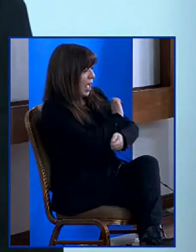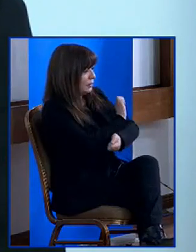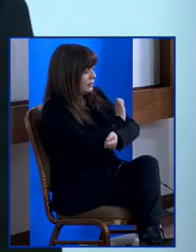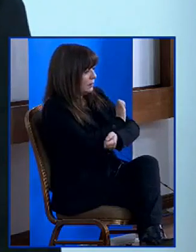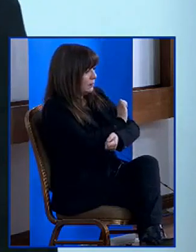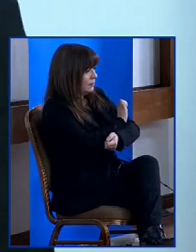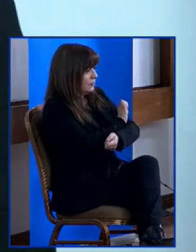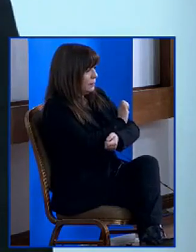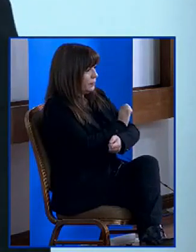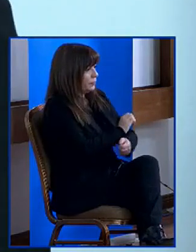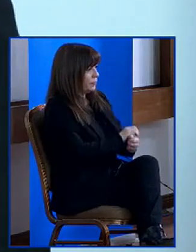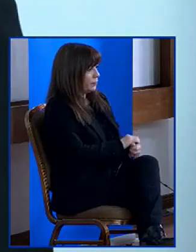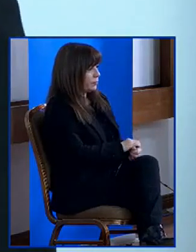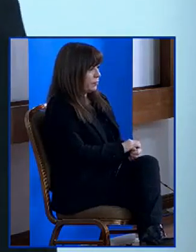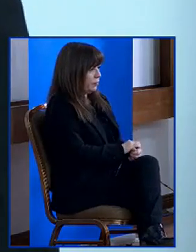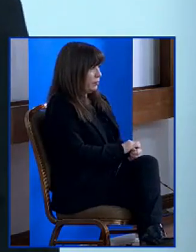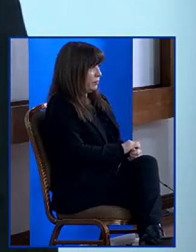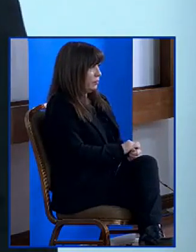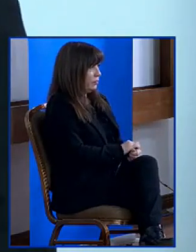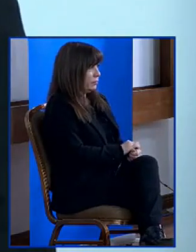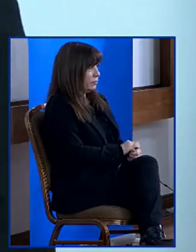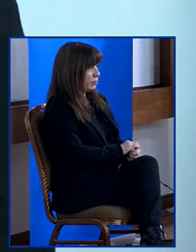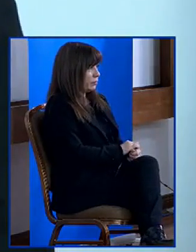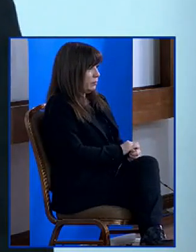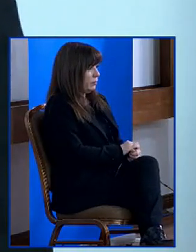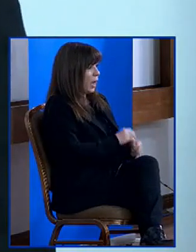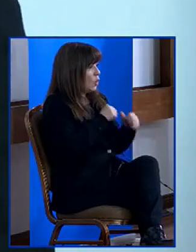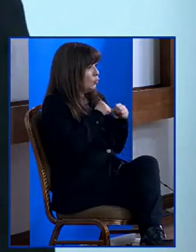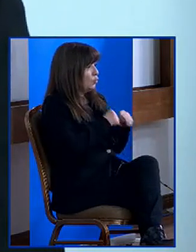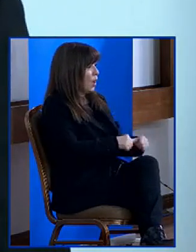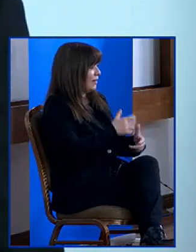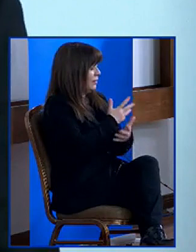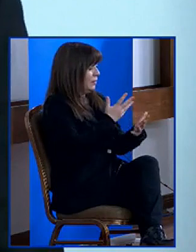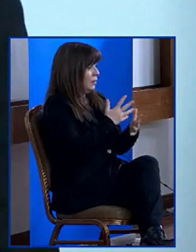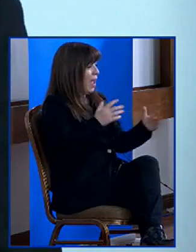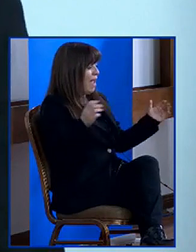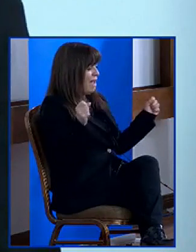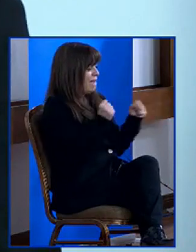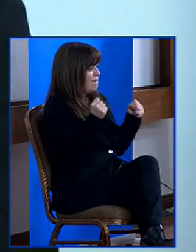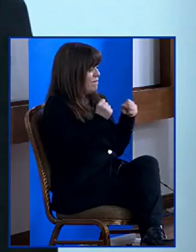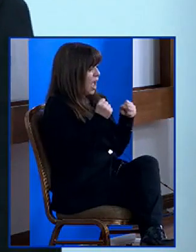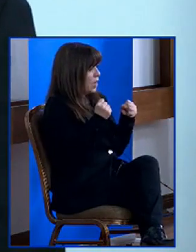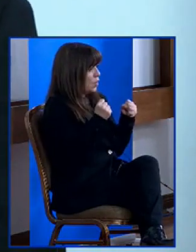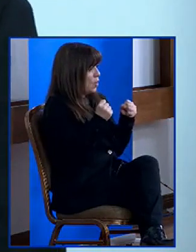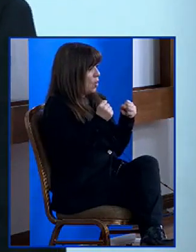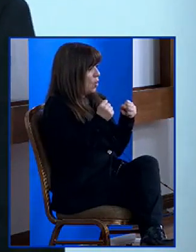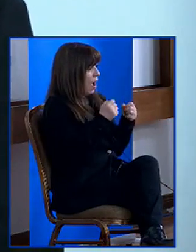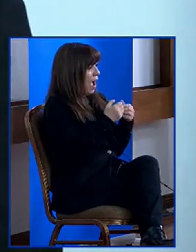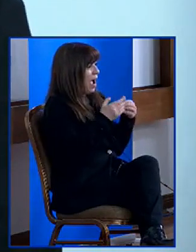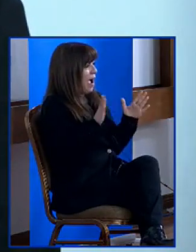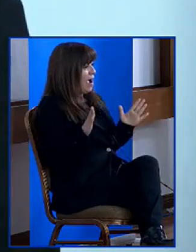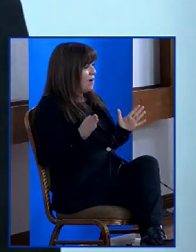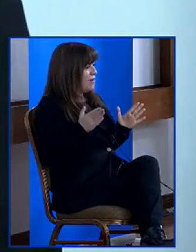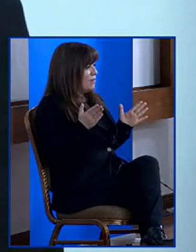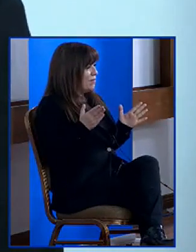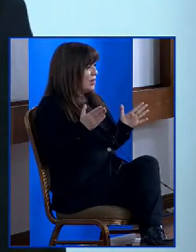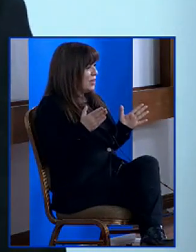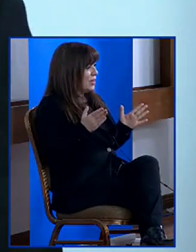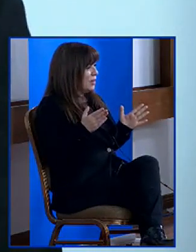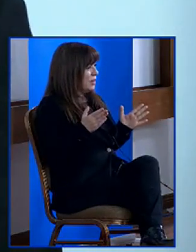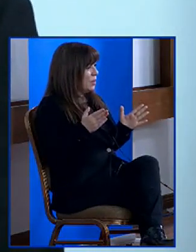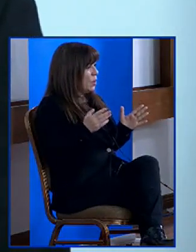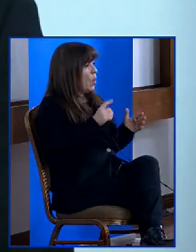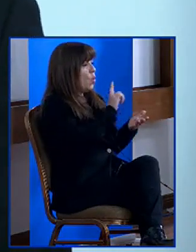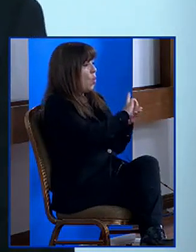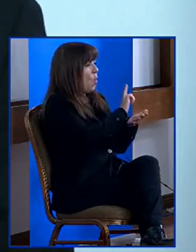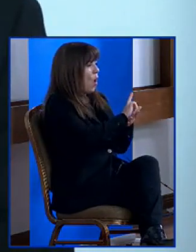to reopen some mothballed coal power plants in the UK just to give us that safety and security we needed for our energy systems.